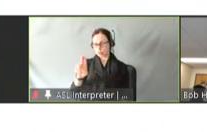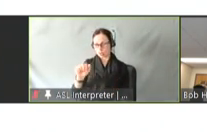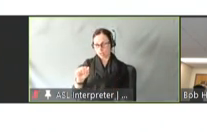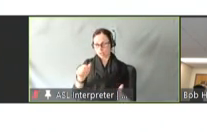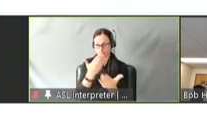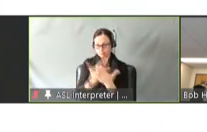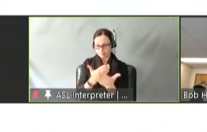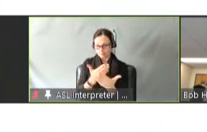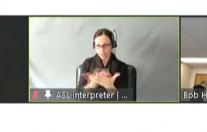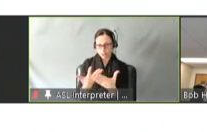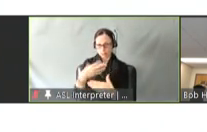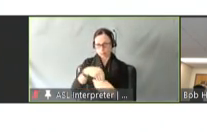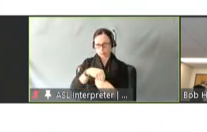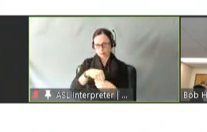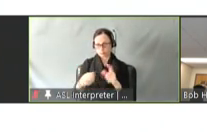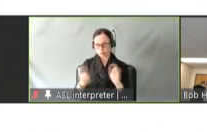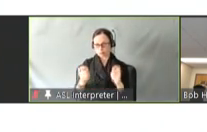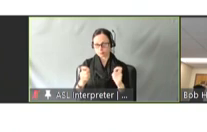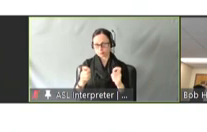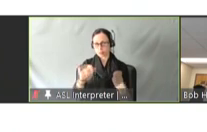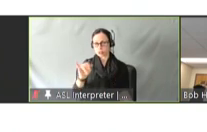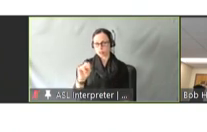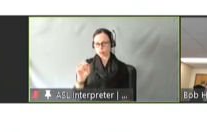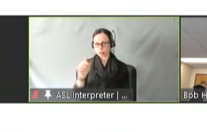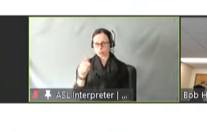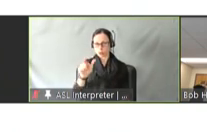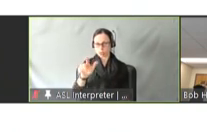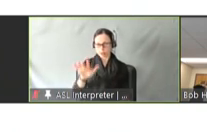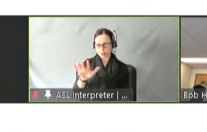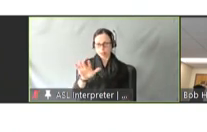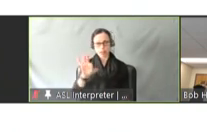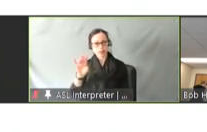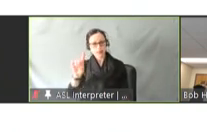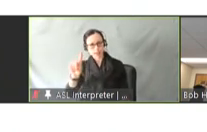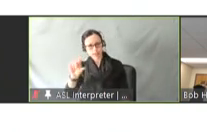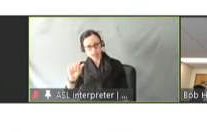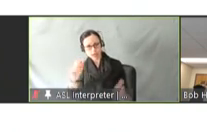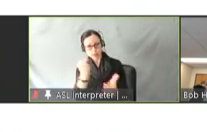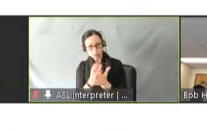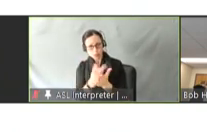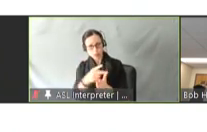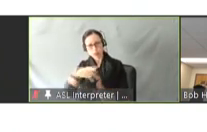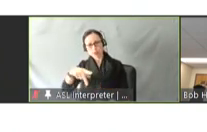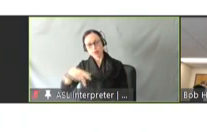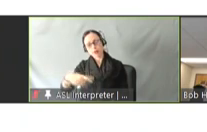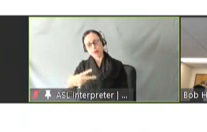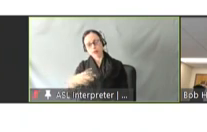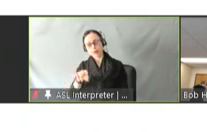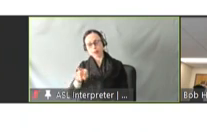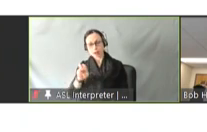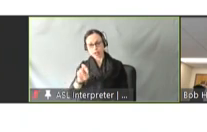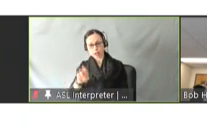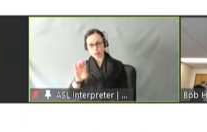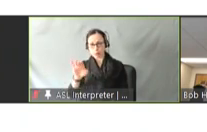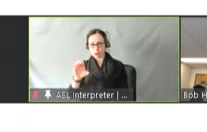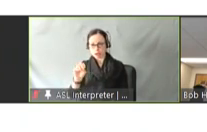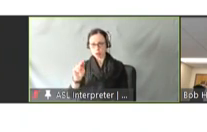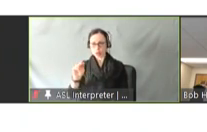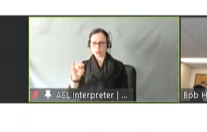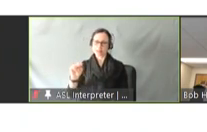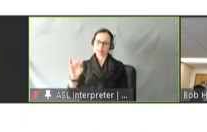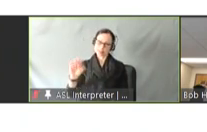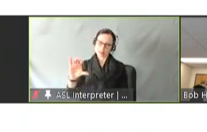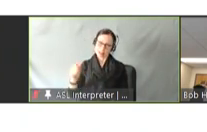warning added in June 25th of last year, and the FDA approval of the Pfizer-BioNTech vaccine in August of